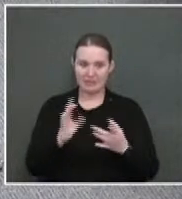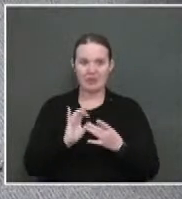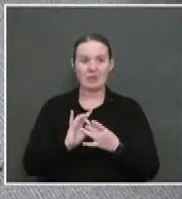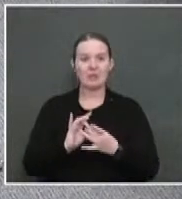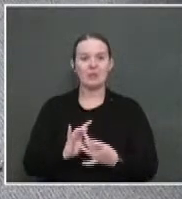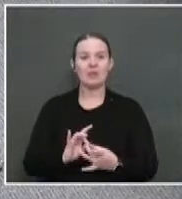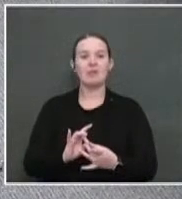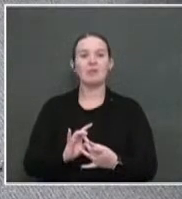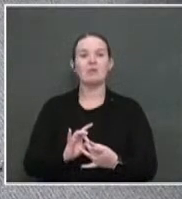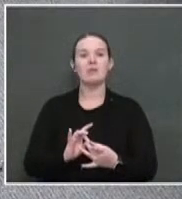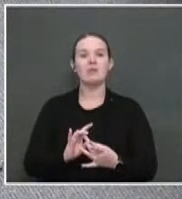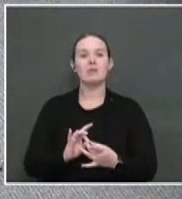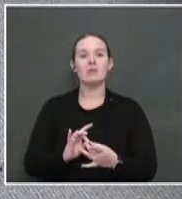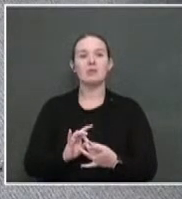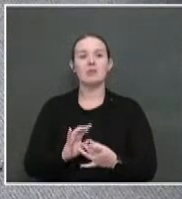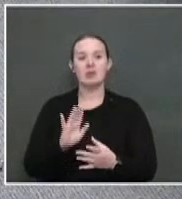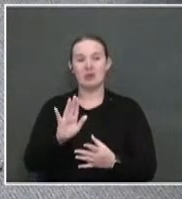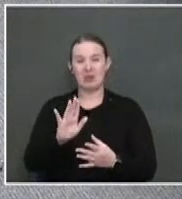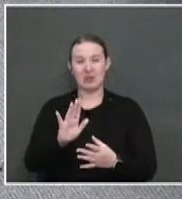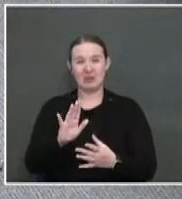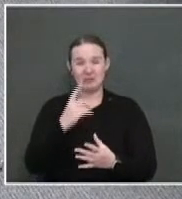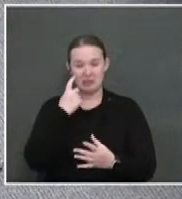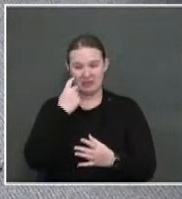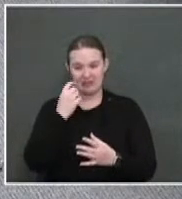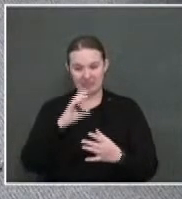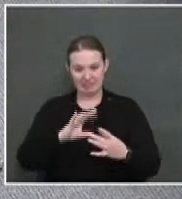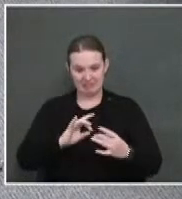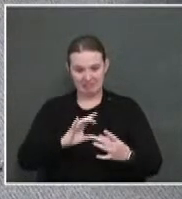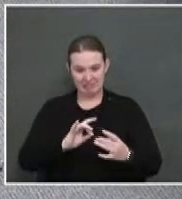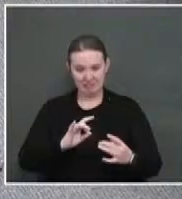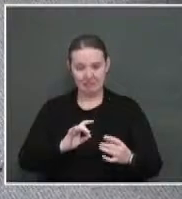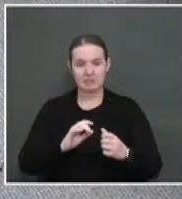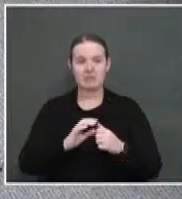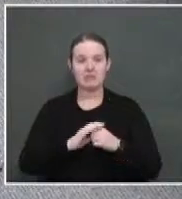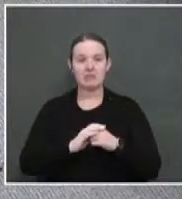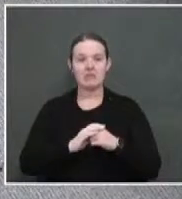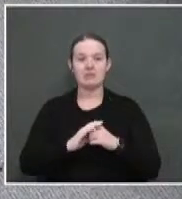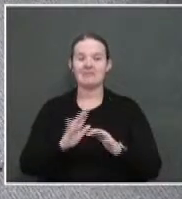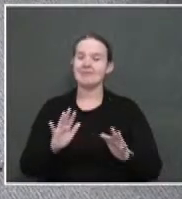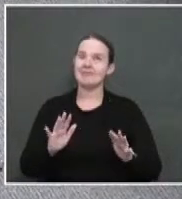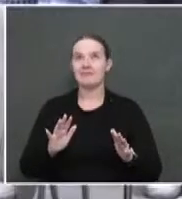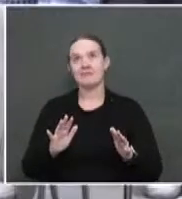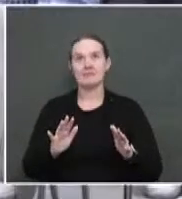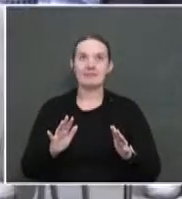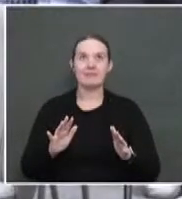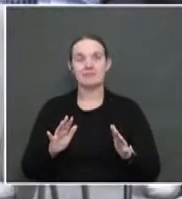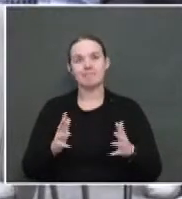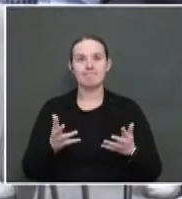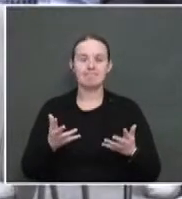reference to the issue you just mentioned, council member, is that, and it's